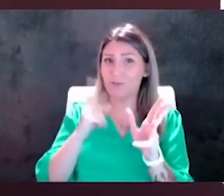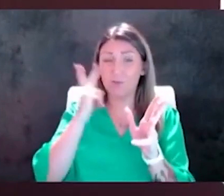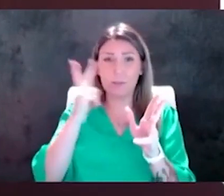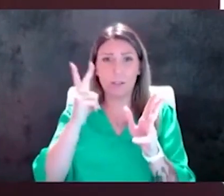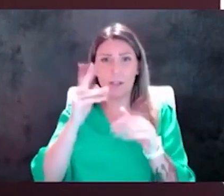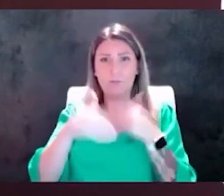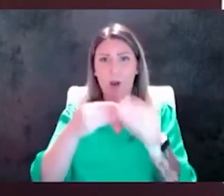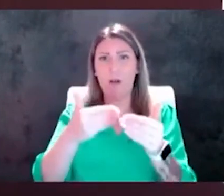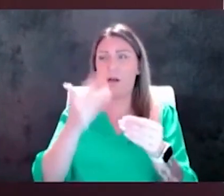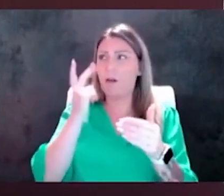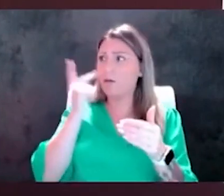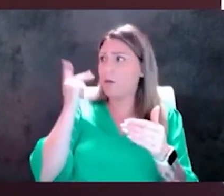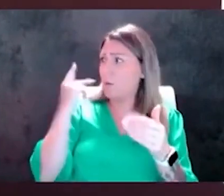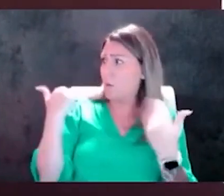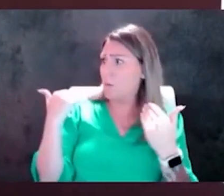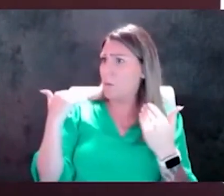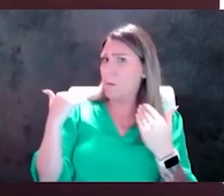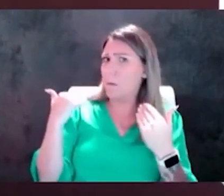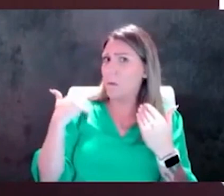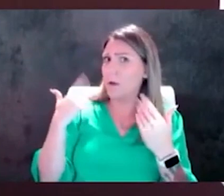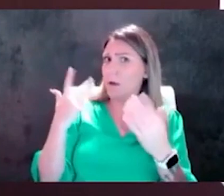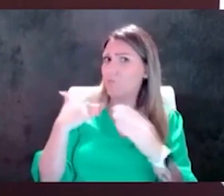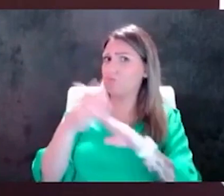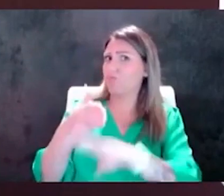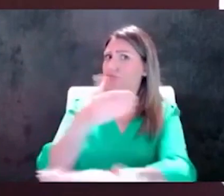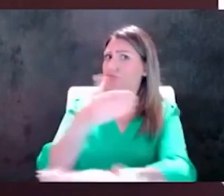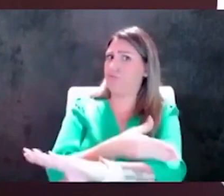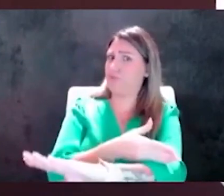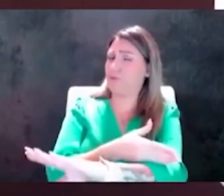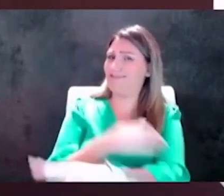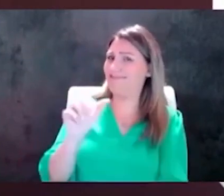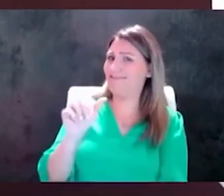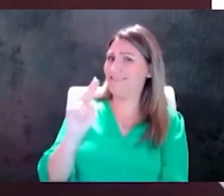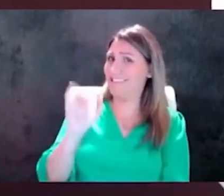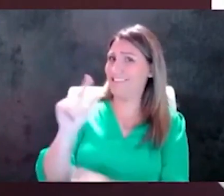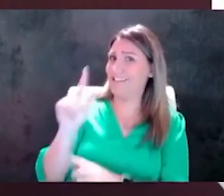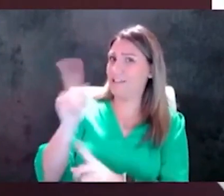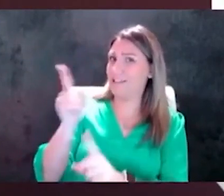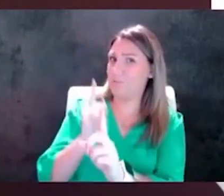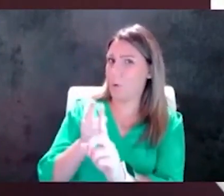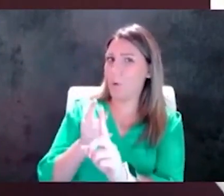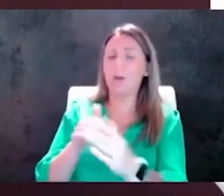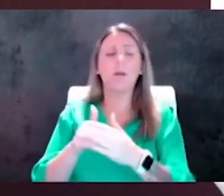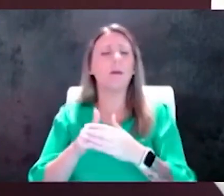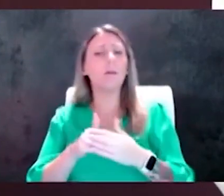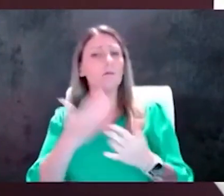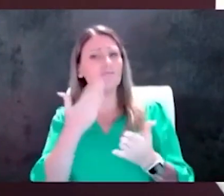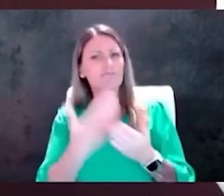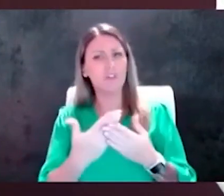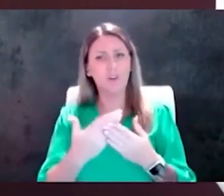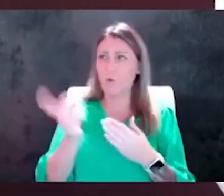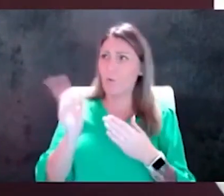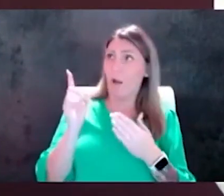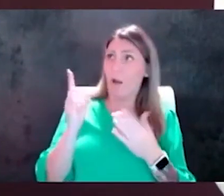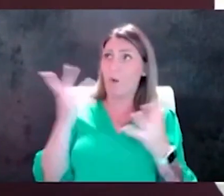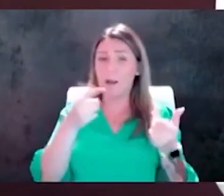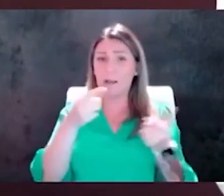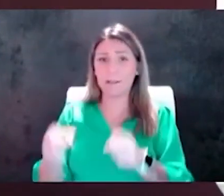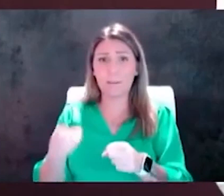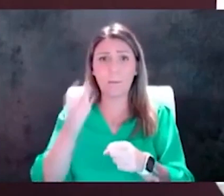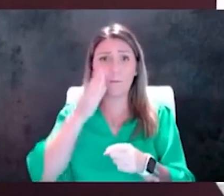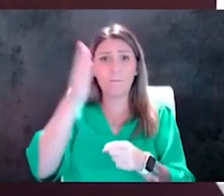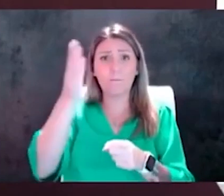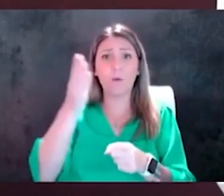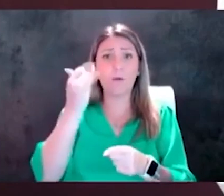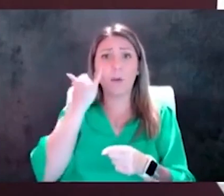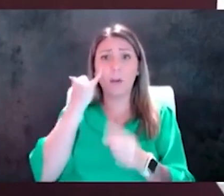actually made a lot of progress," to Anil's point, then you can feel good about where things are headed. If you hit a plateau and you're on the